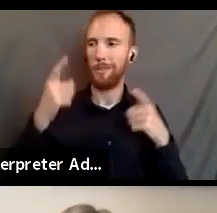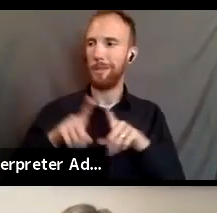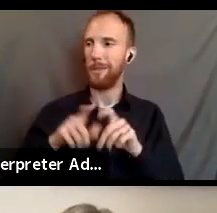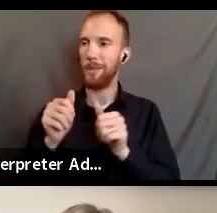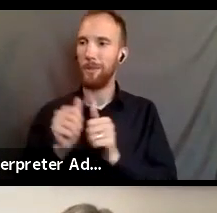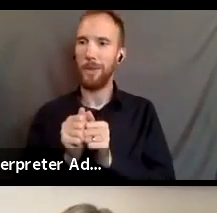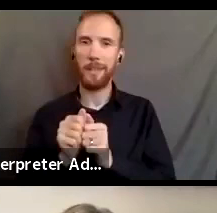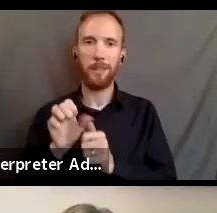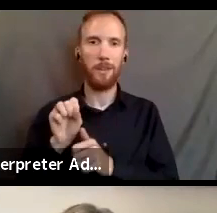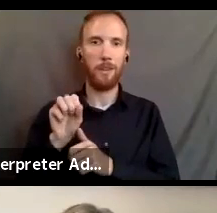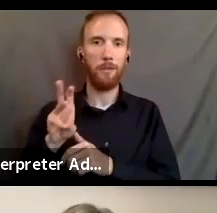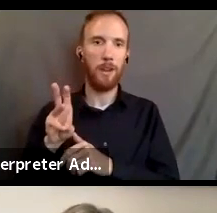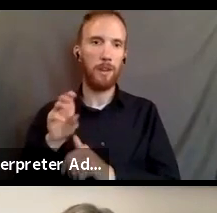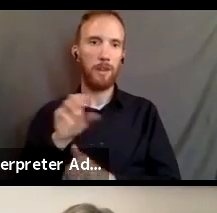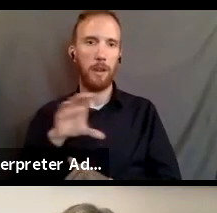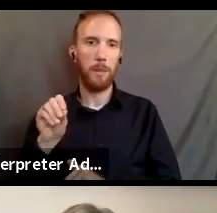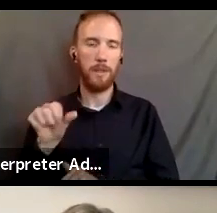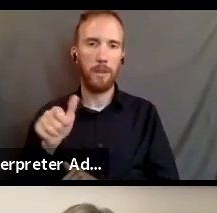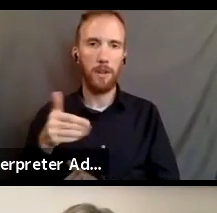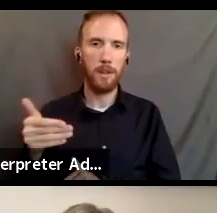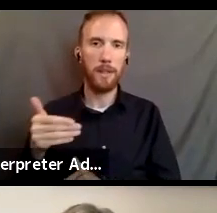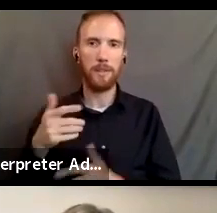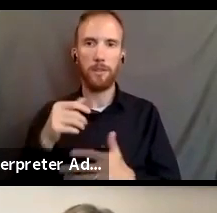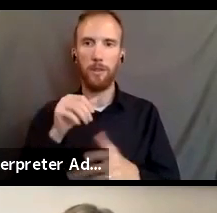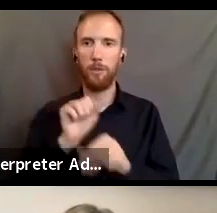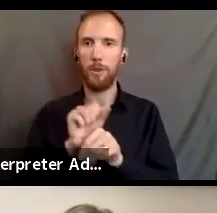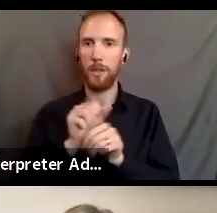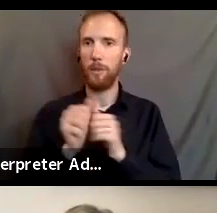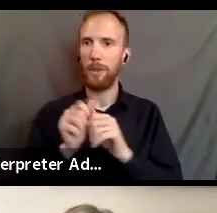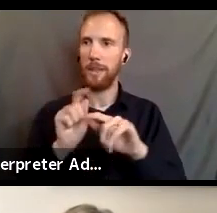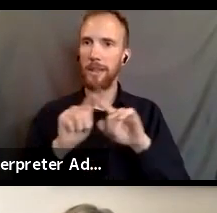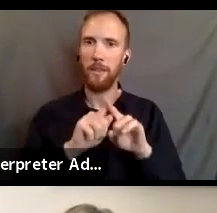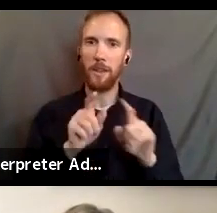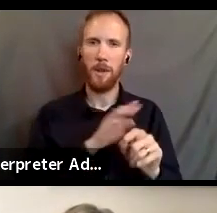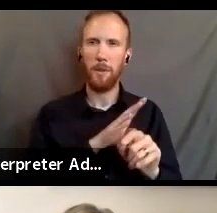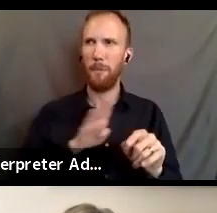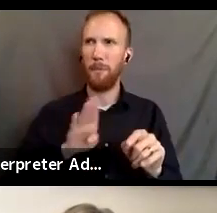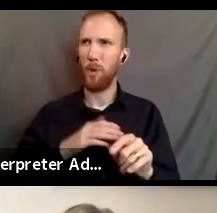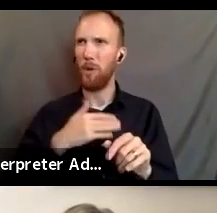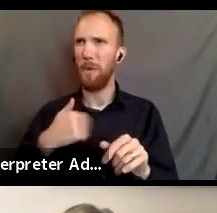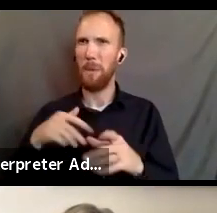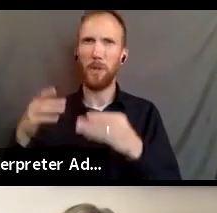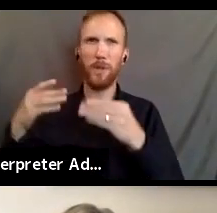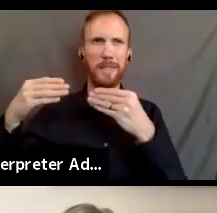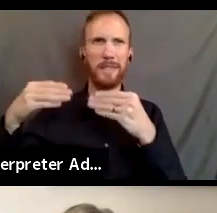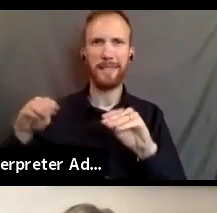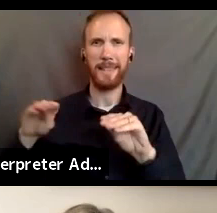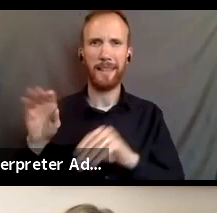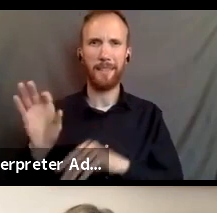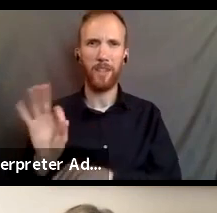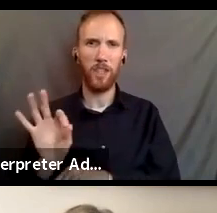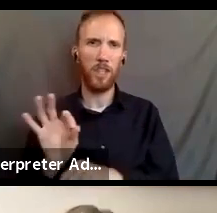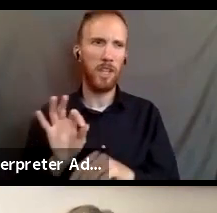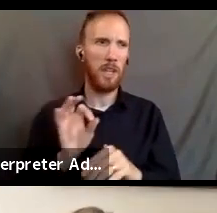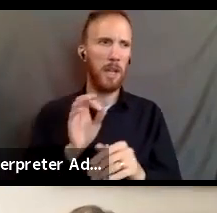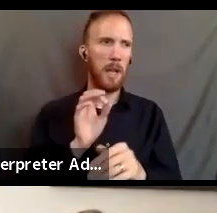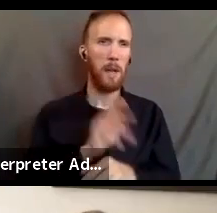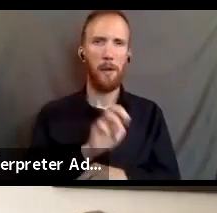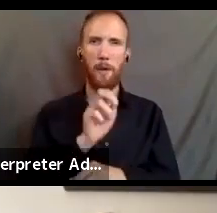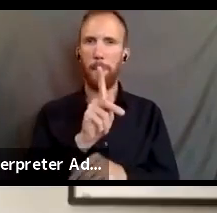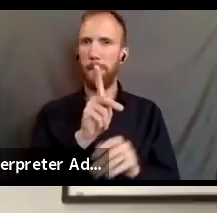also the conflict of interest was even selling furniture or board members were selling furniture bankers that make money out of our public